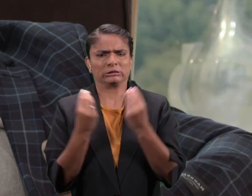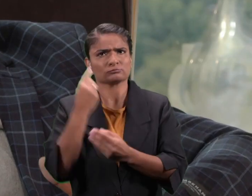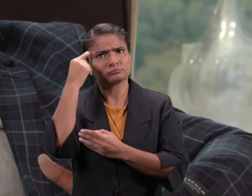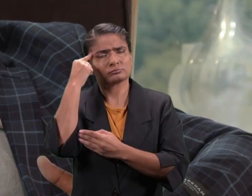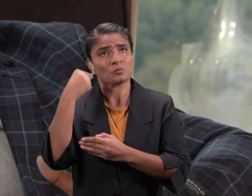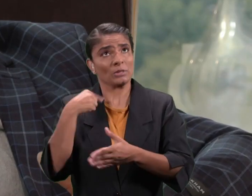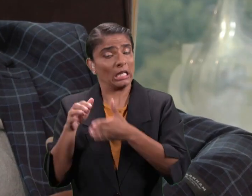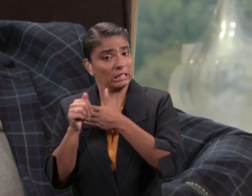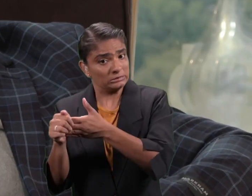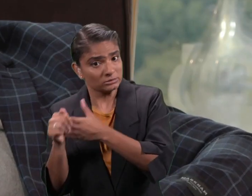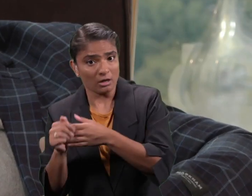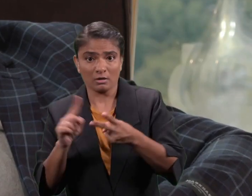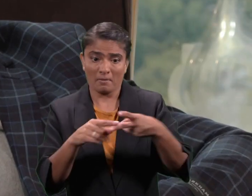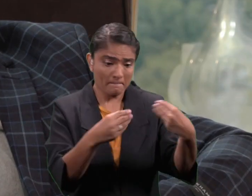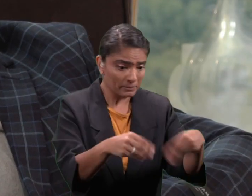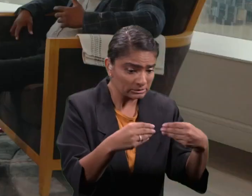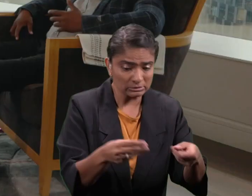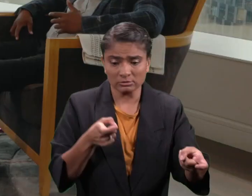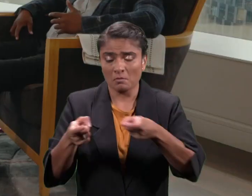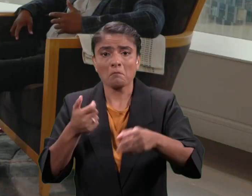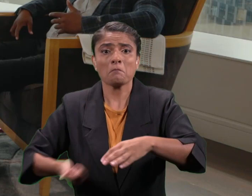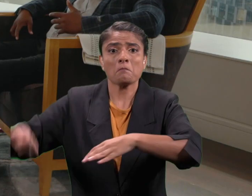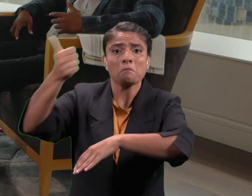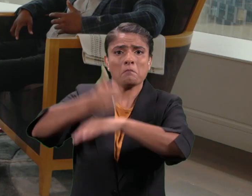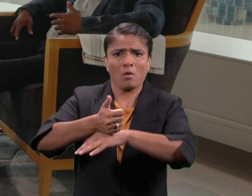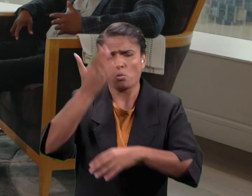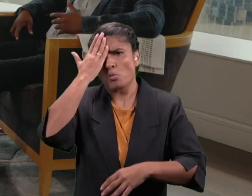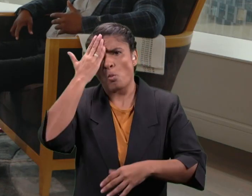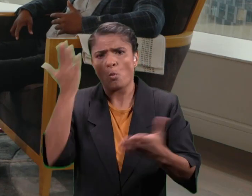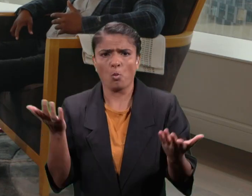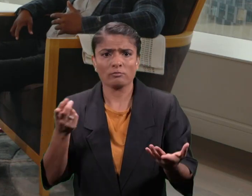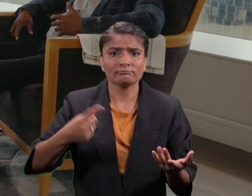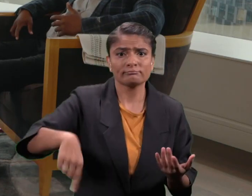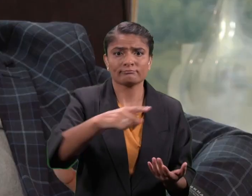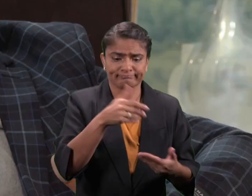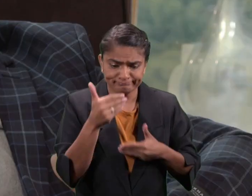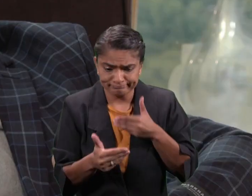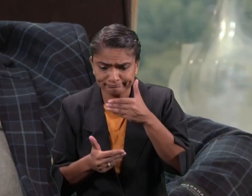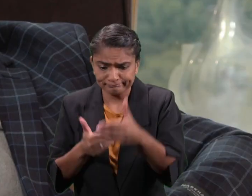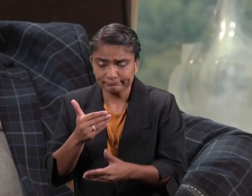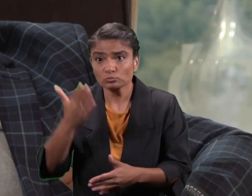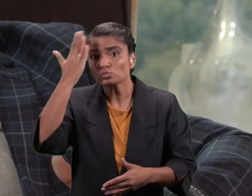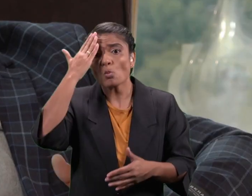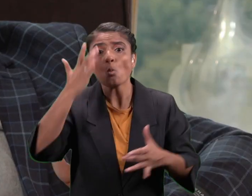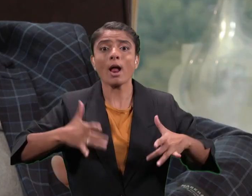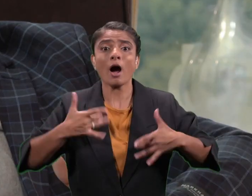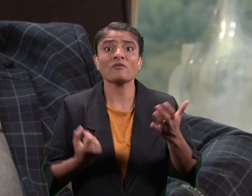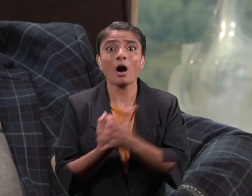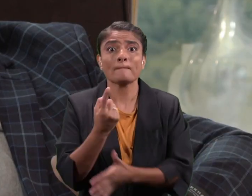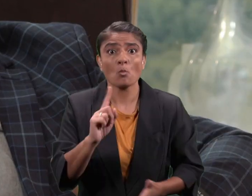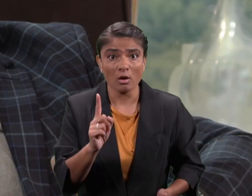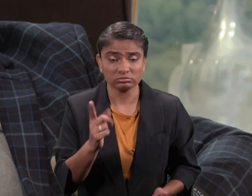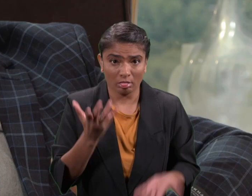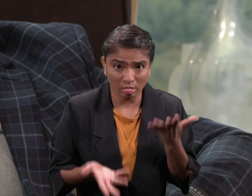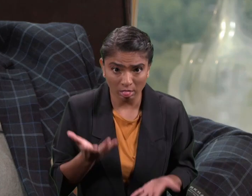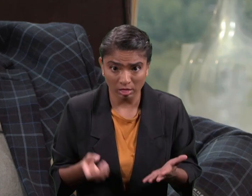as leaders, as businesses, as managers, you know. There are fears of the unknown.